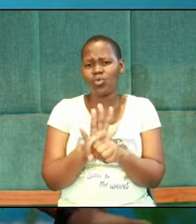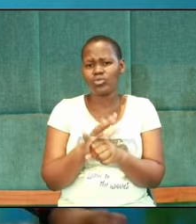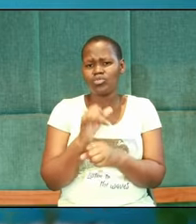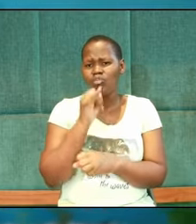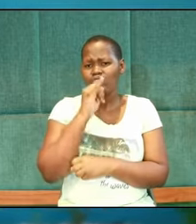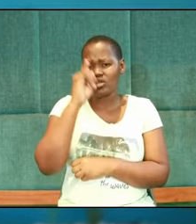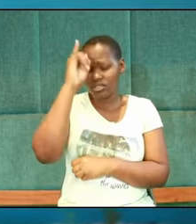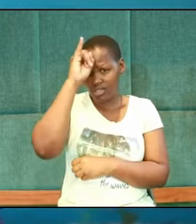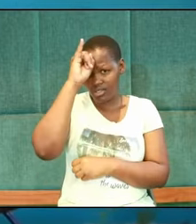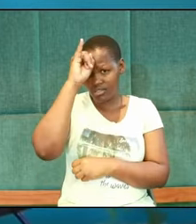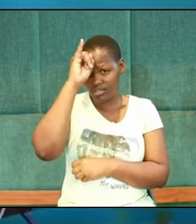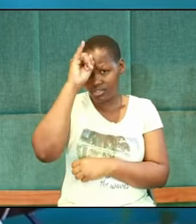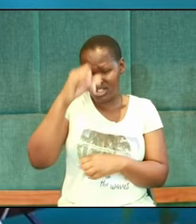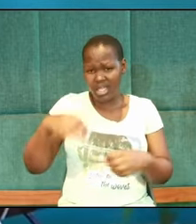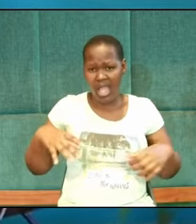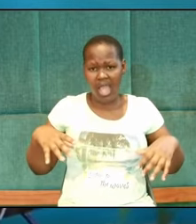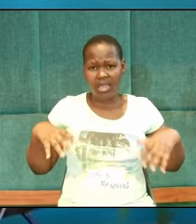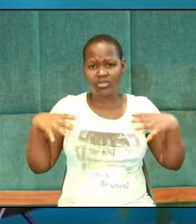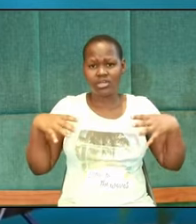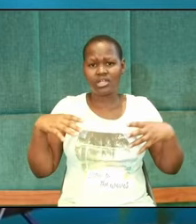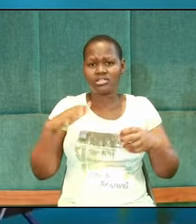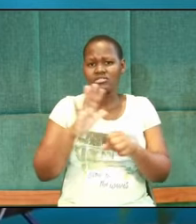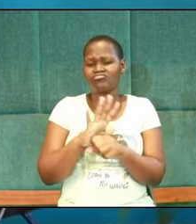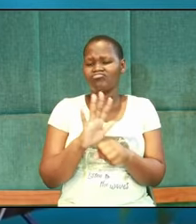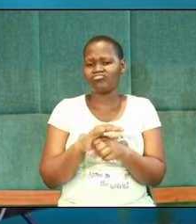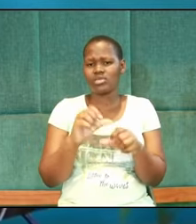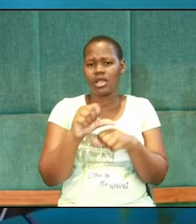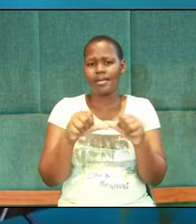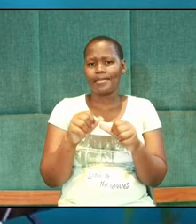ignorant, we are so arrogant about it.